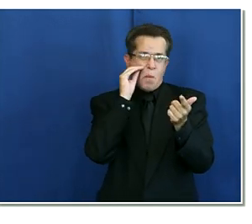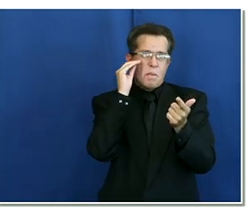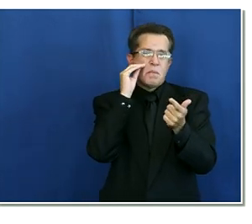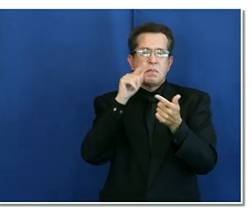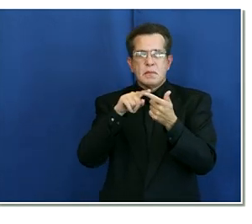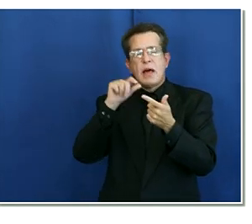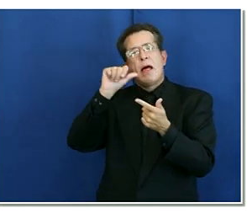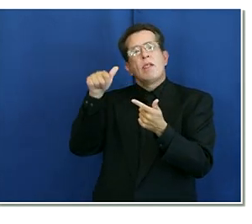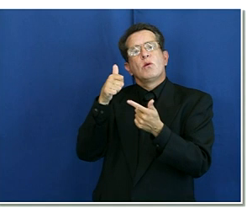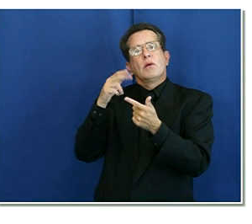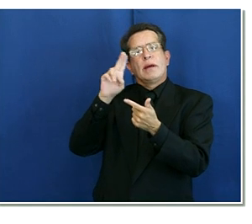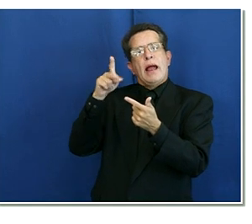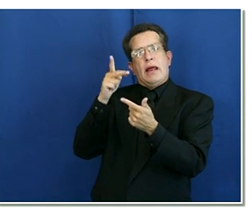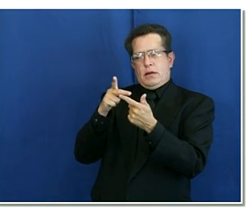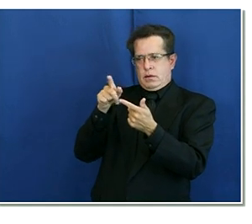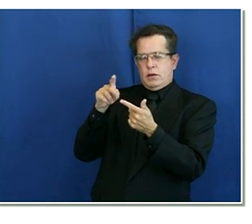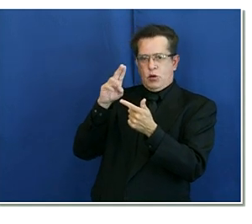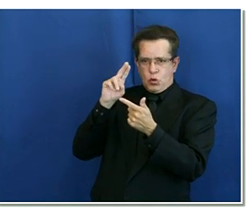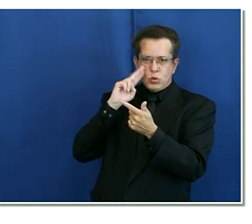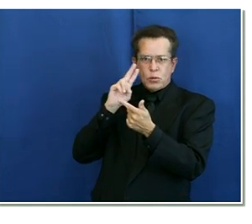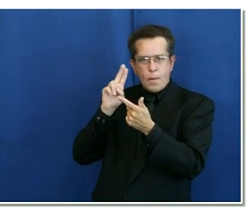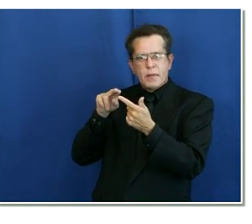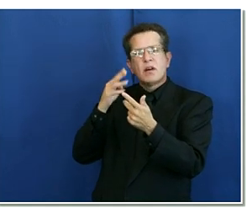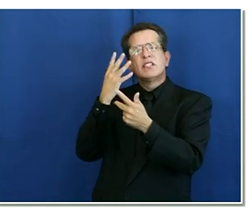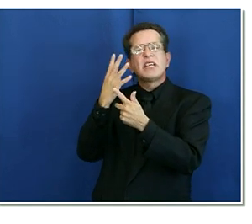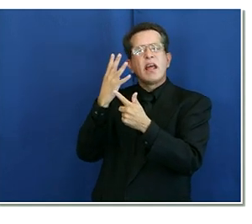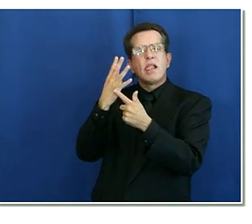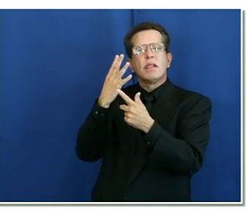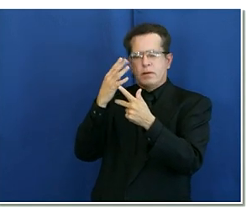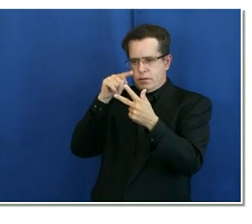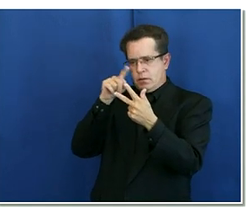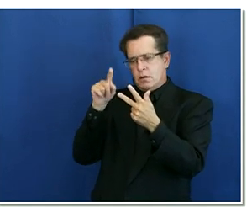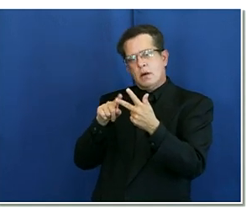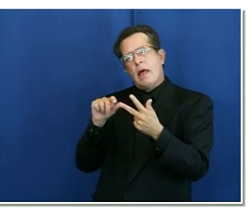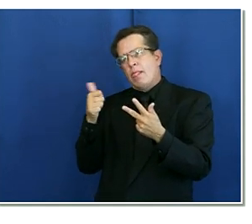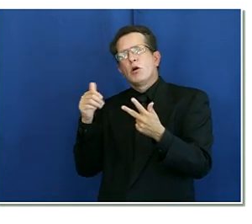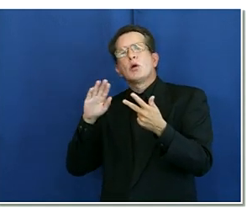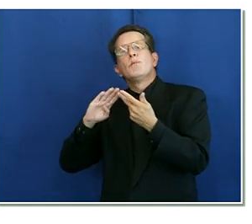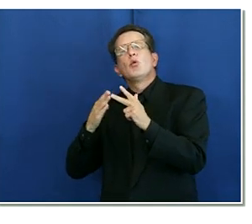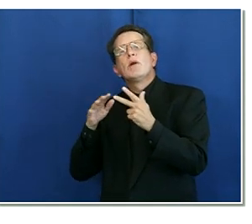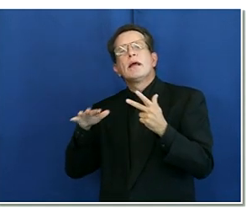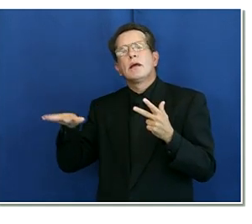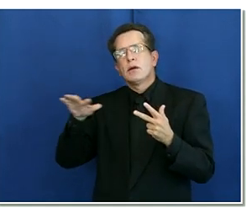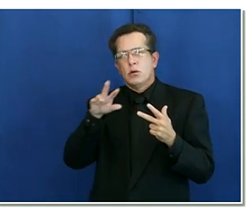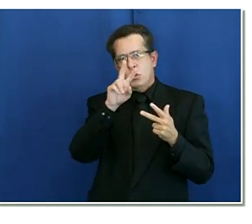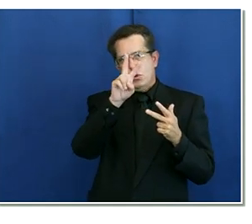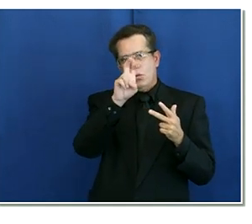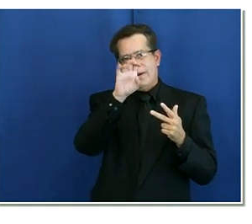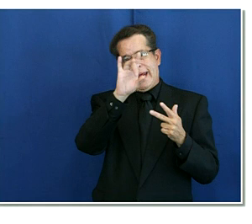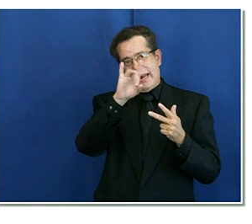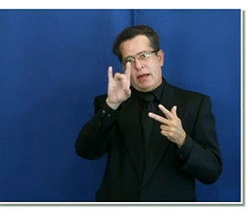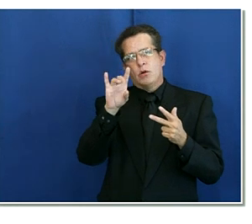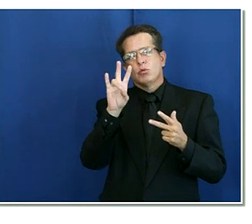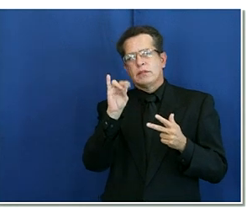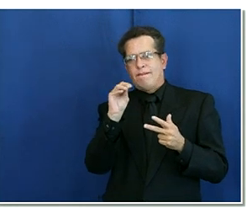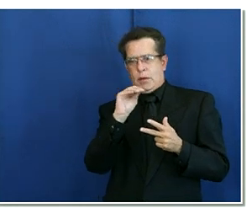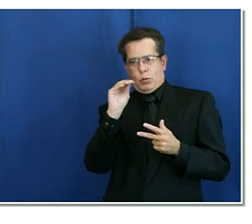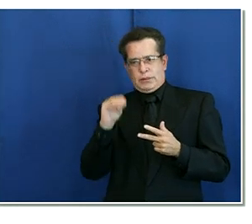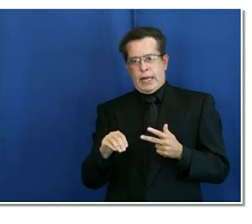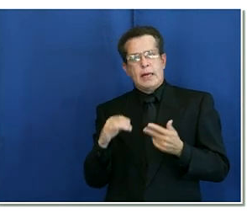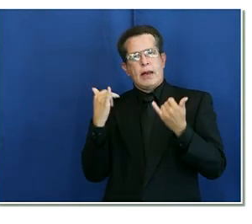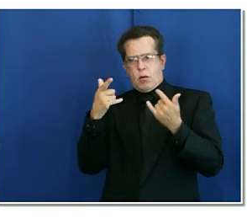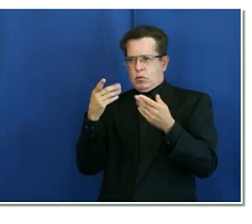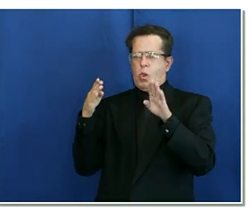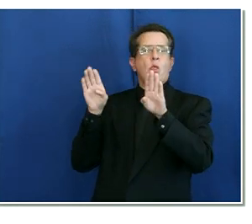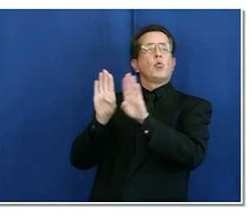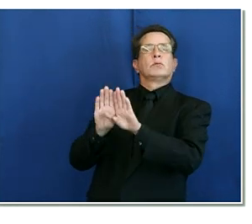congregate settings, and community settings. Of the 412 outbreaks, 288 or 70% are now